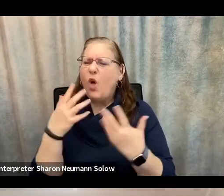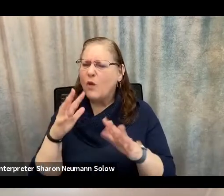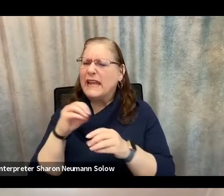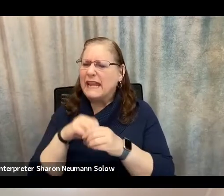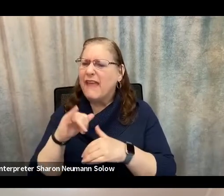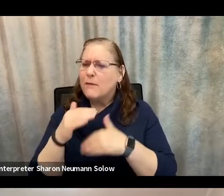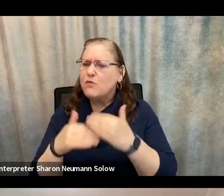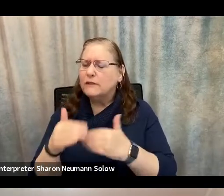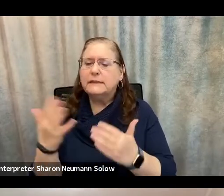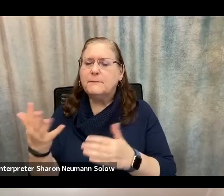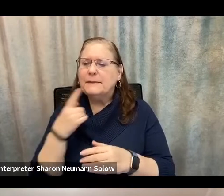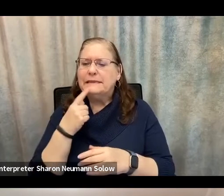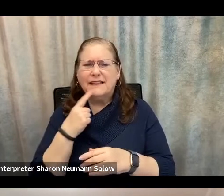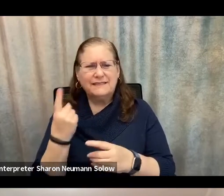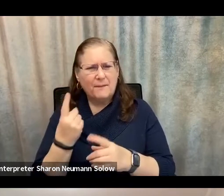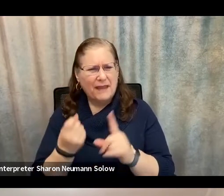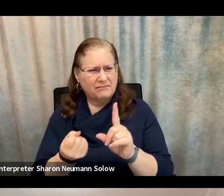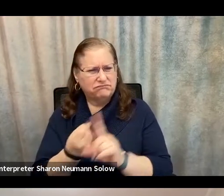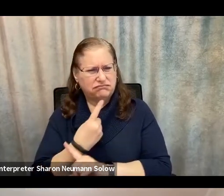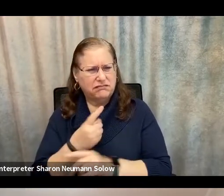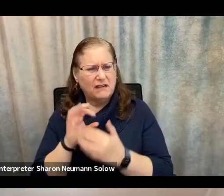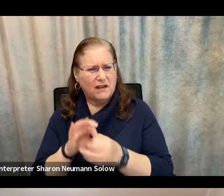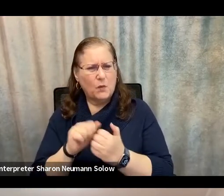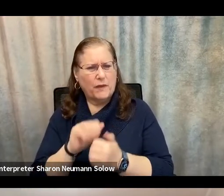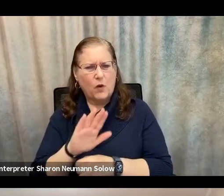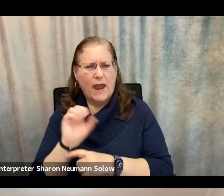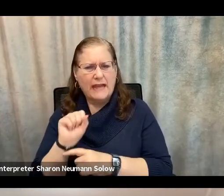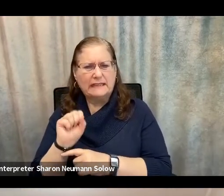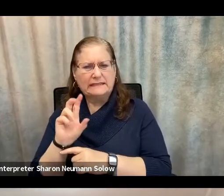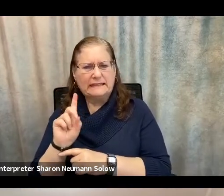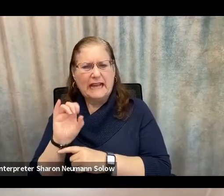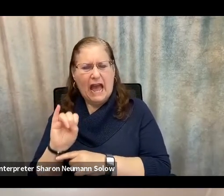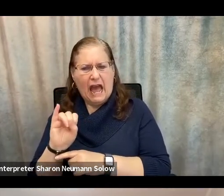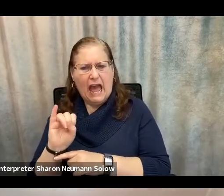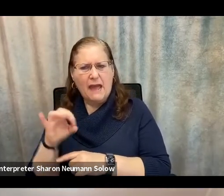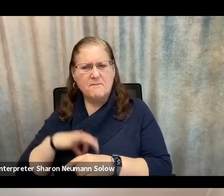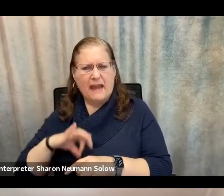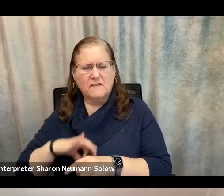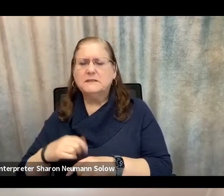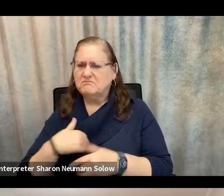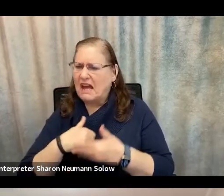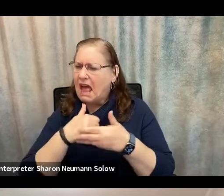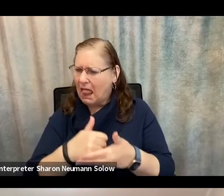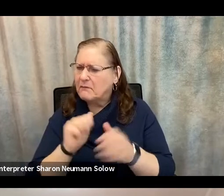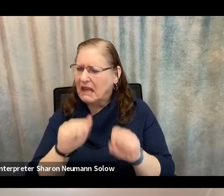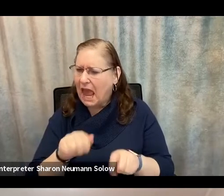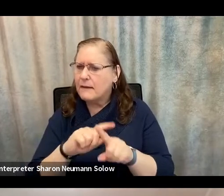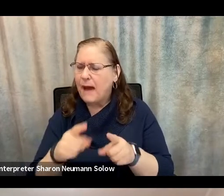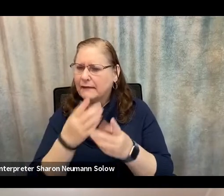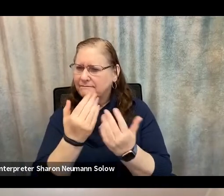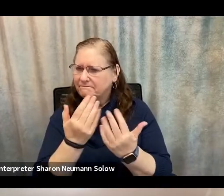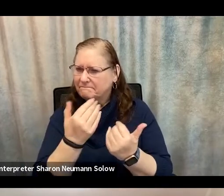they might say something's wrong with your SSDI benefits. I can help you out, but I need some information.